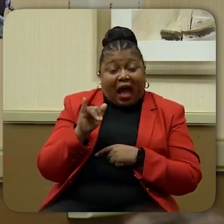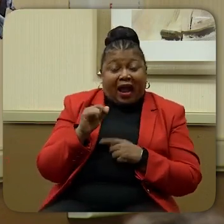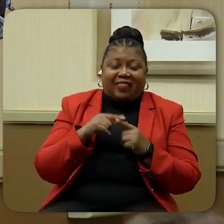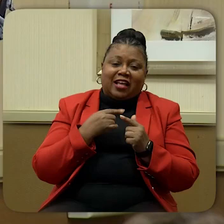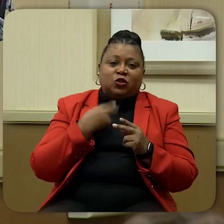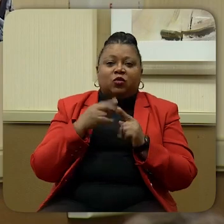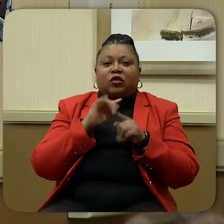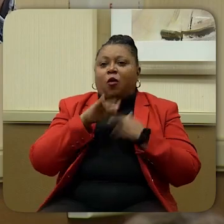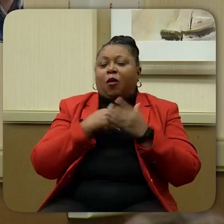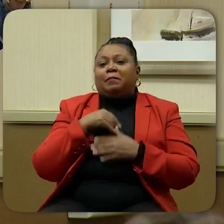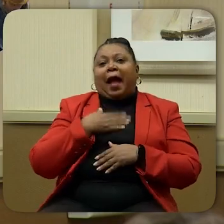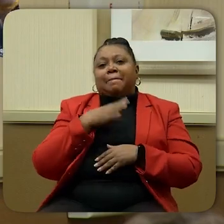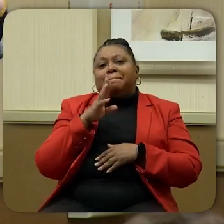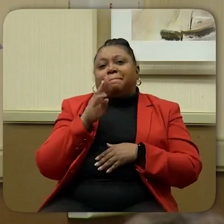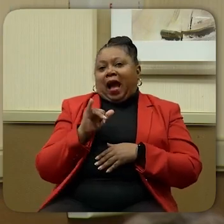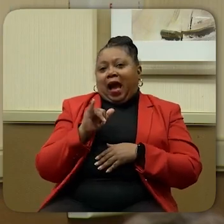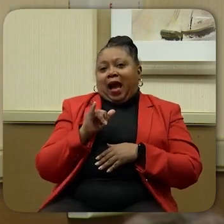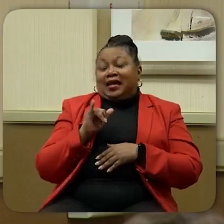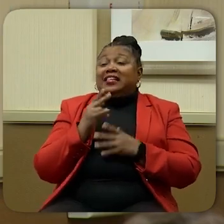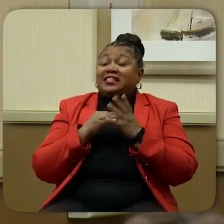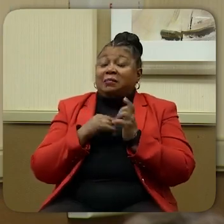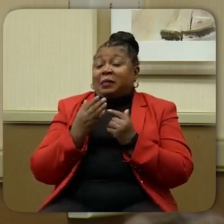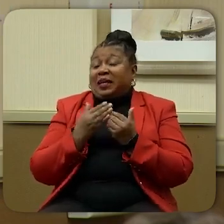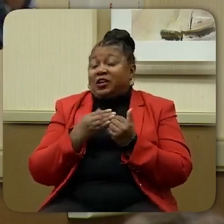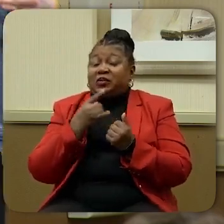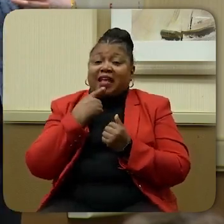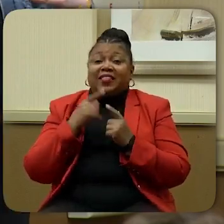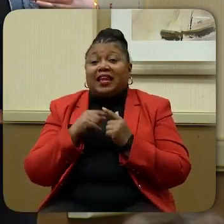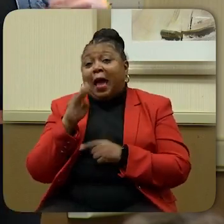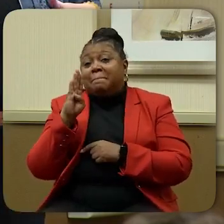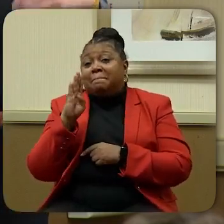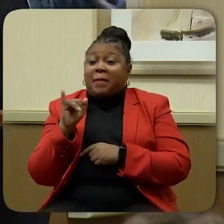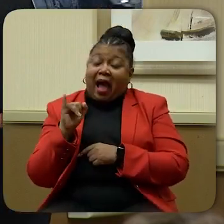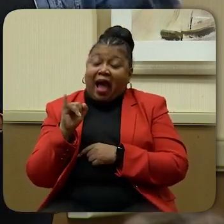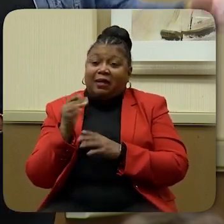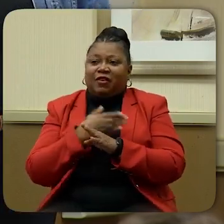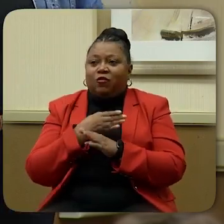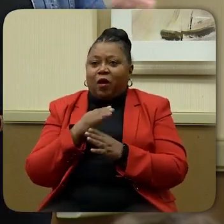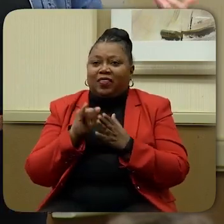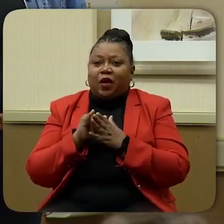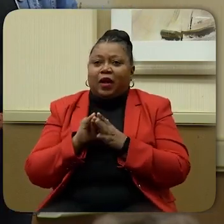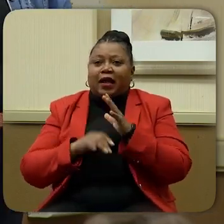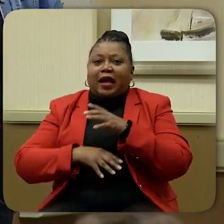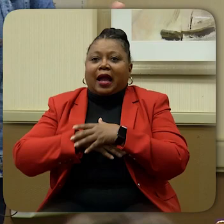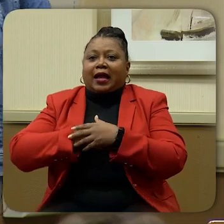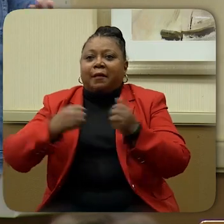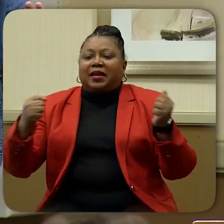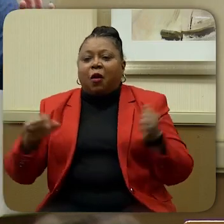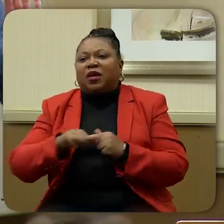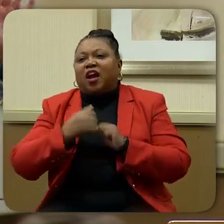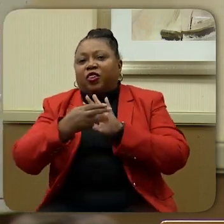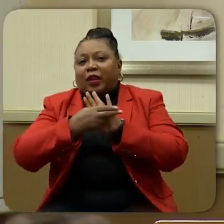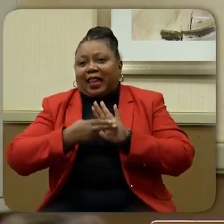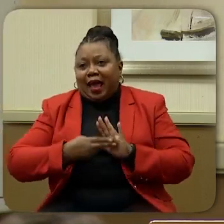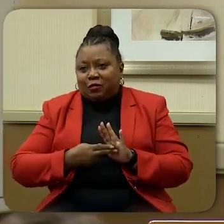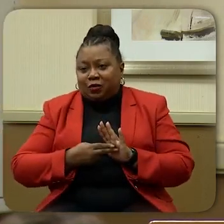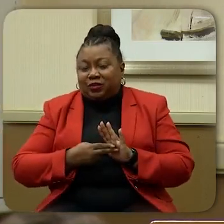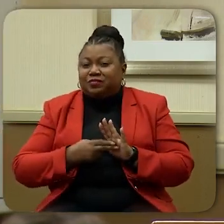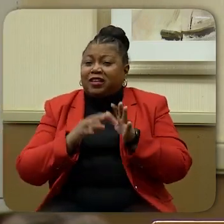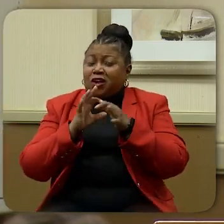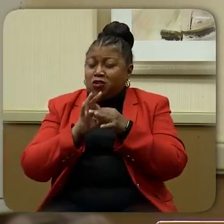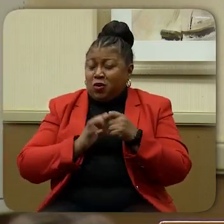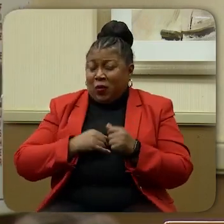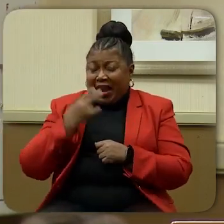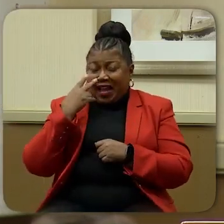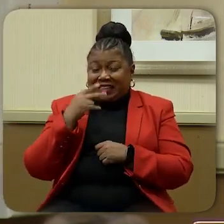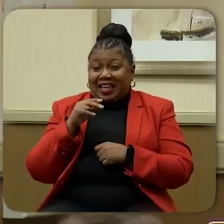word that they use for their whole life. Some people, it might be easier to say that I'm bi before they're coming out with some of the other labels. So in terms of what I